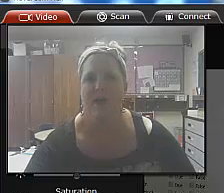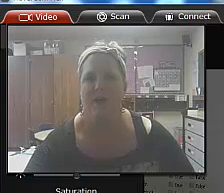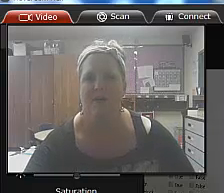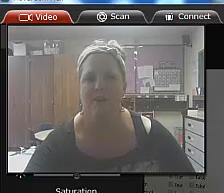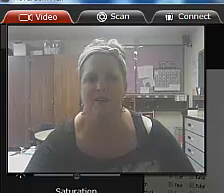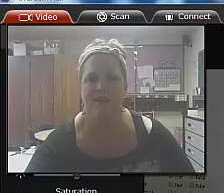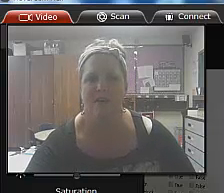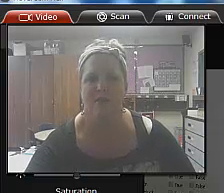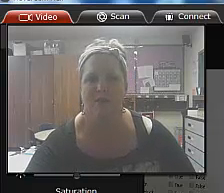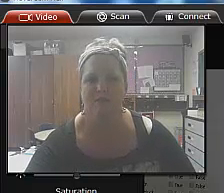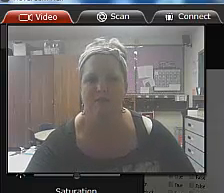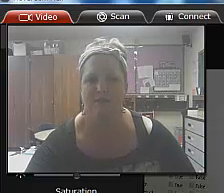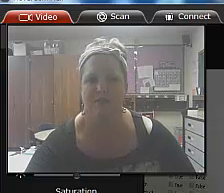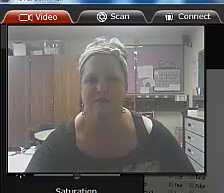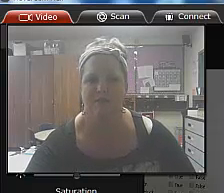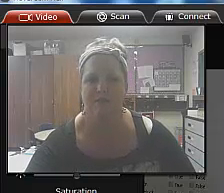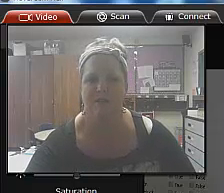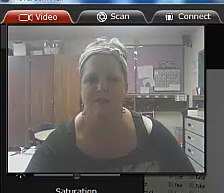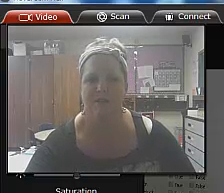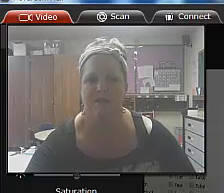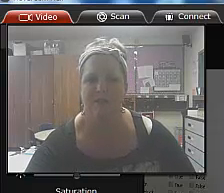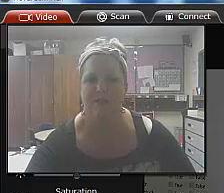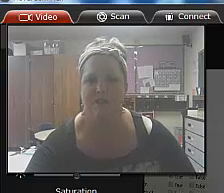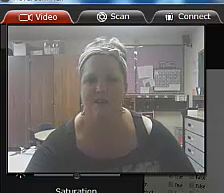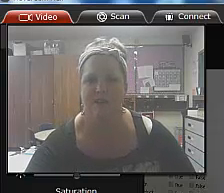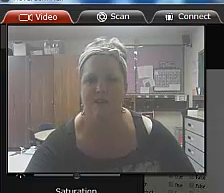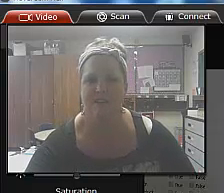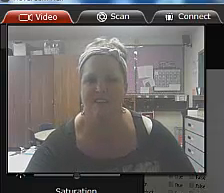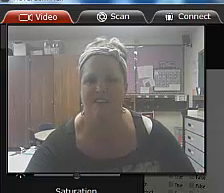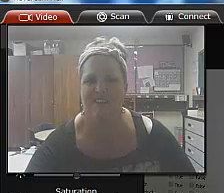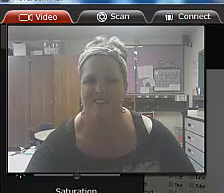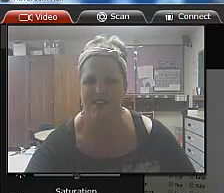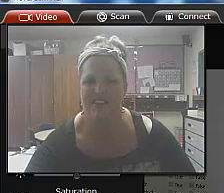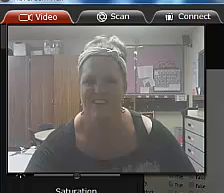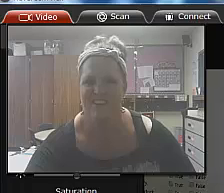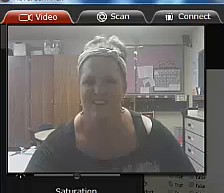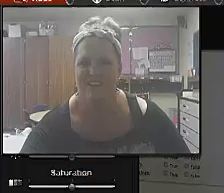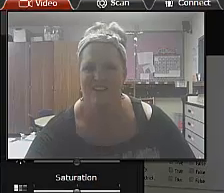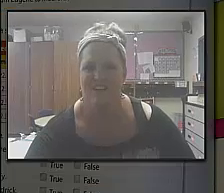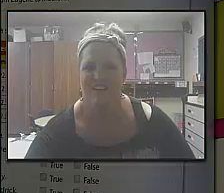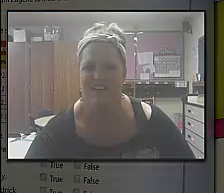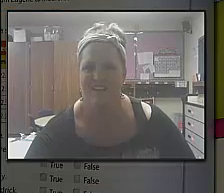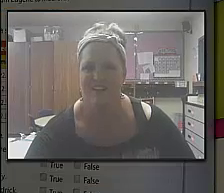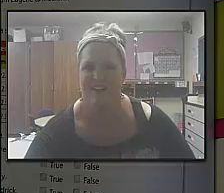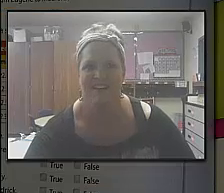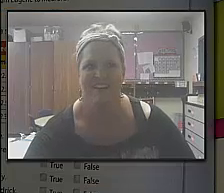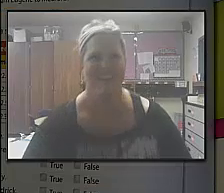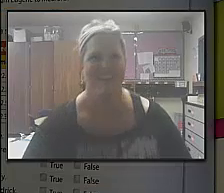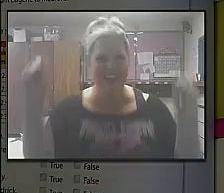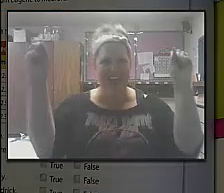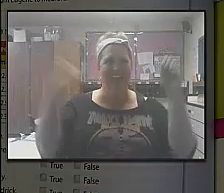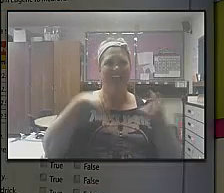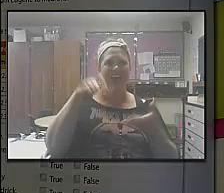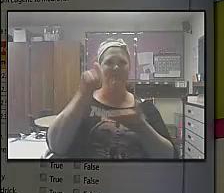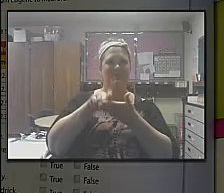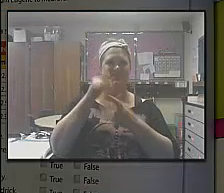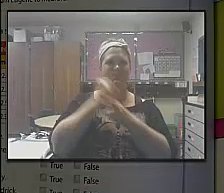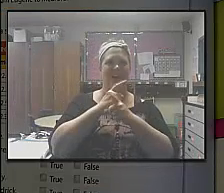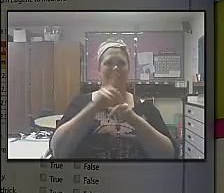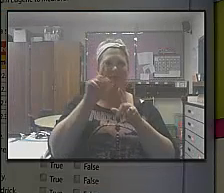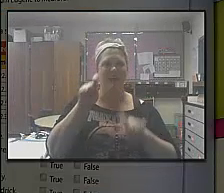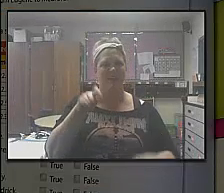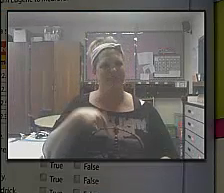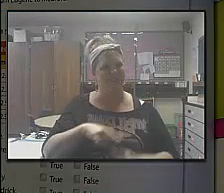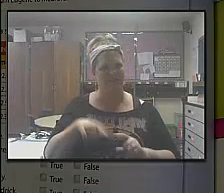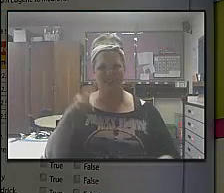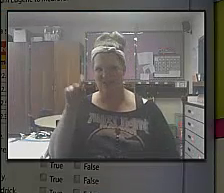tell you. Oh. Try it. Oh, wait. No, try it again. Yes, That's yes, no, yes, what? no, yes, This one? yes. Yeah. Okay. Just push button. Yay! Yay! I pushed the